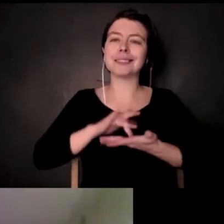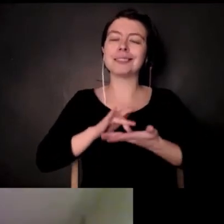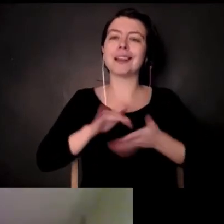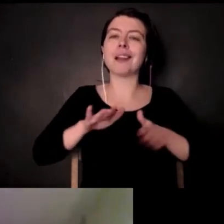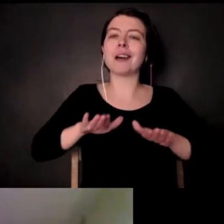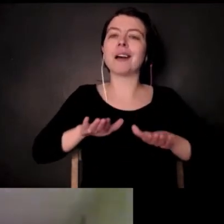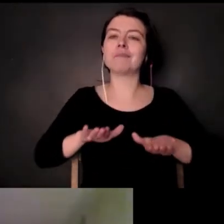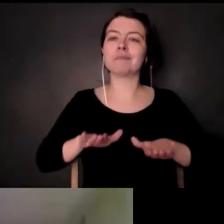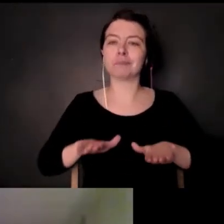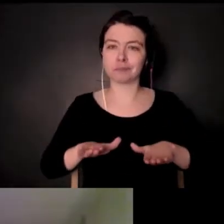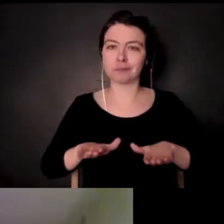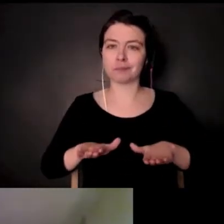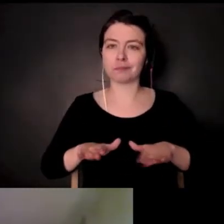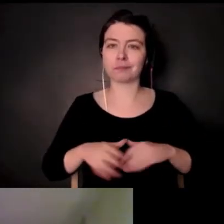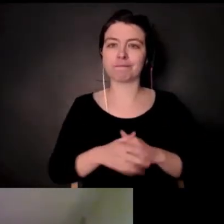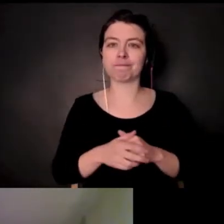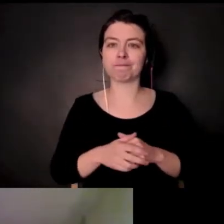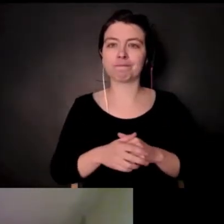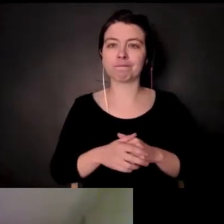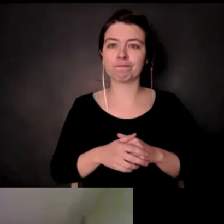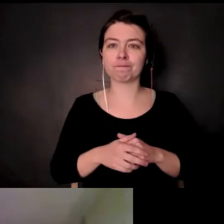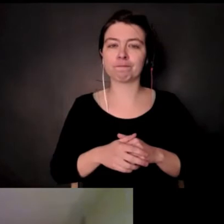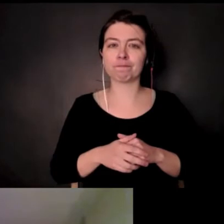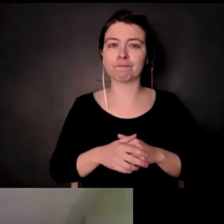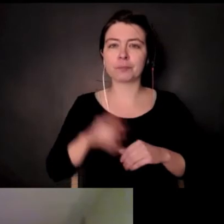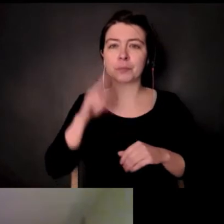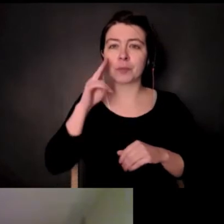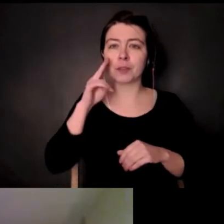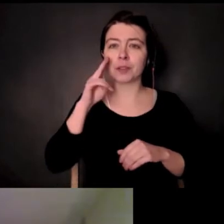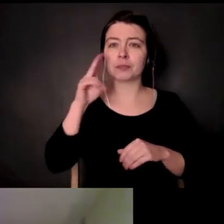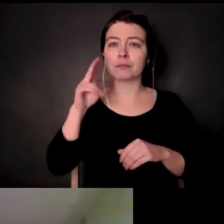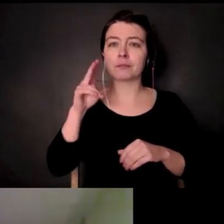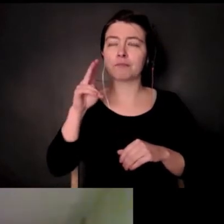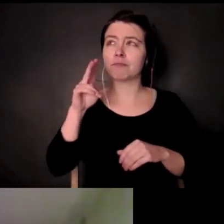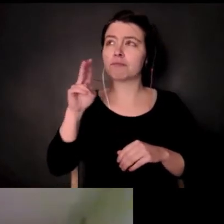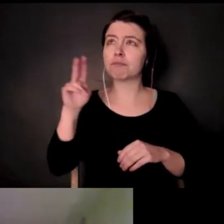And keep your gaze soft. Look around the room